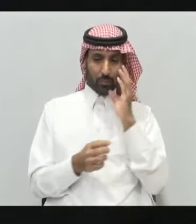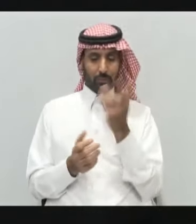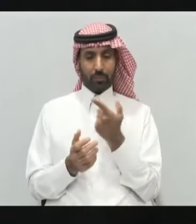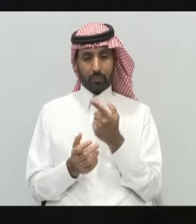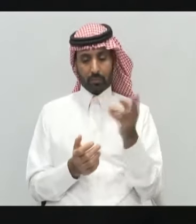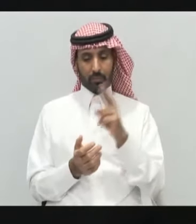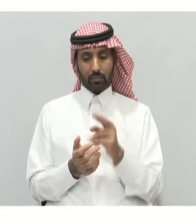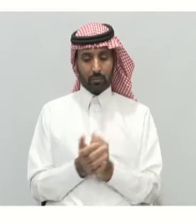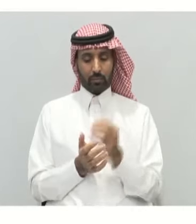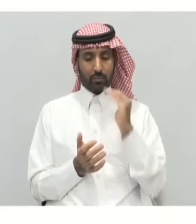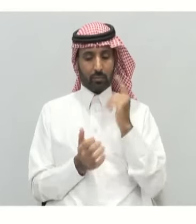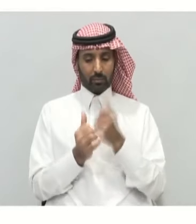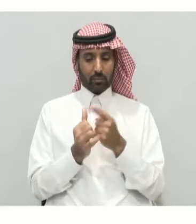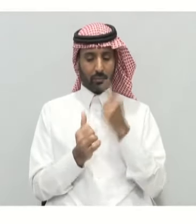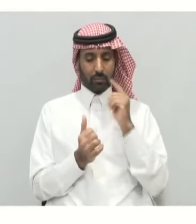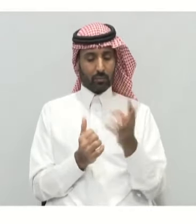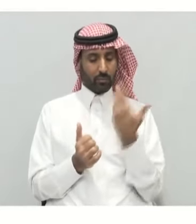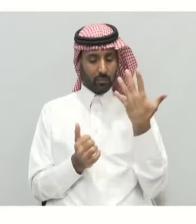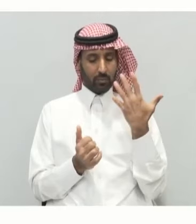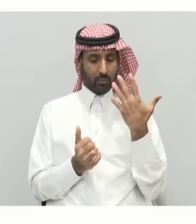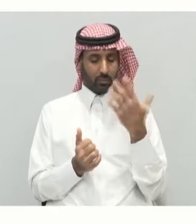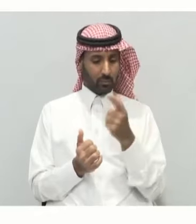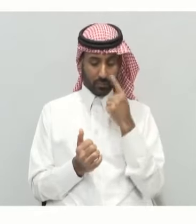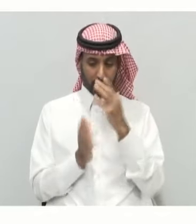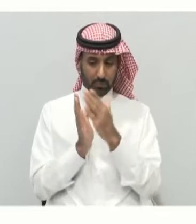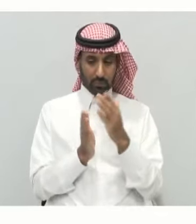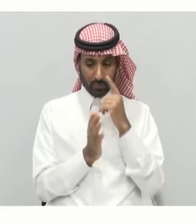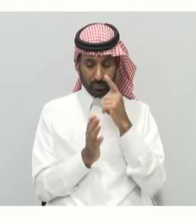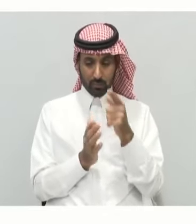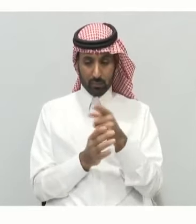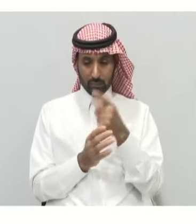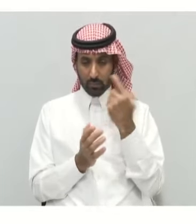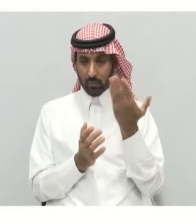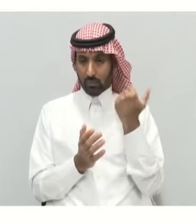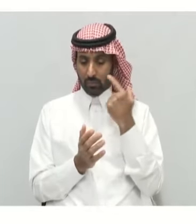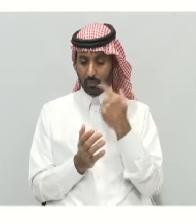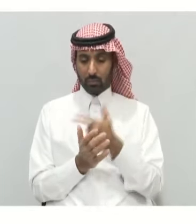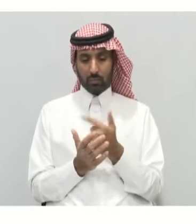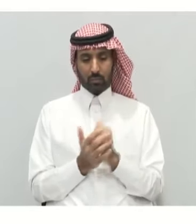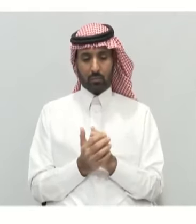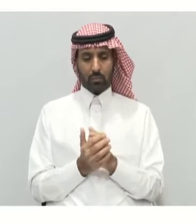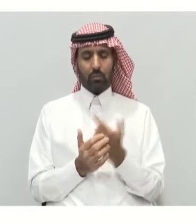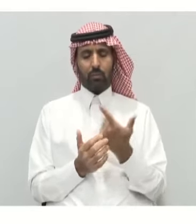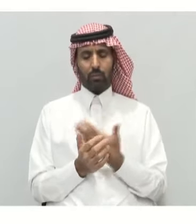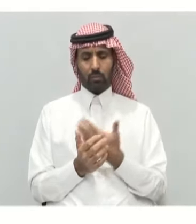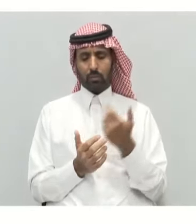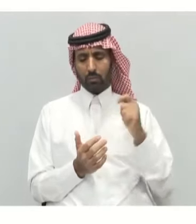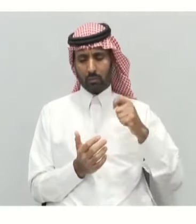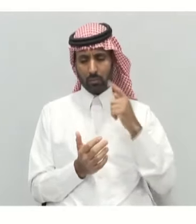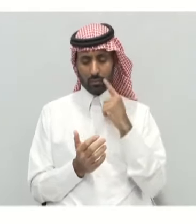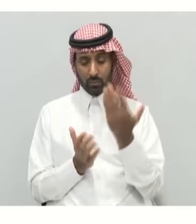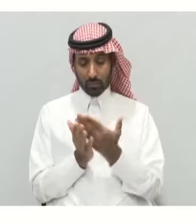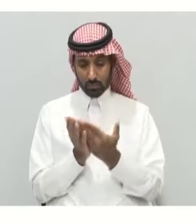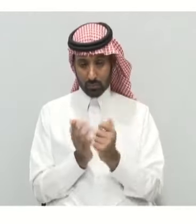information. So the first question number five, what subject does Ahmed have last on Tuesday? So on